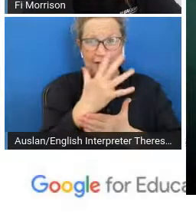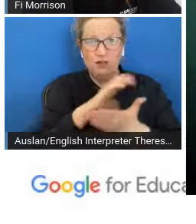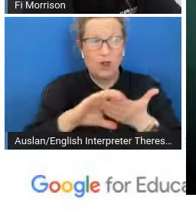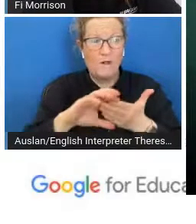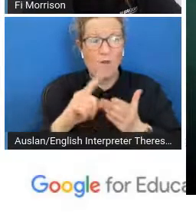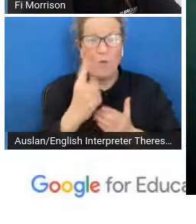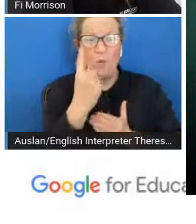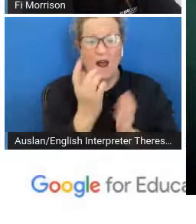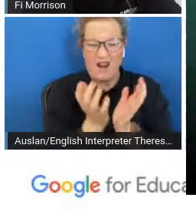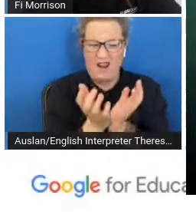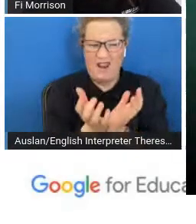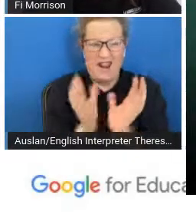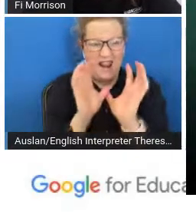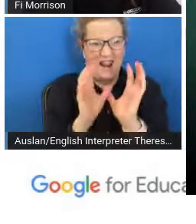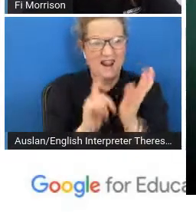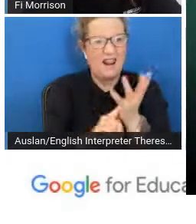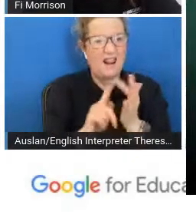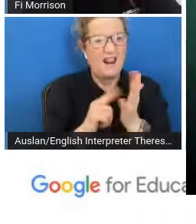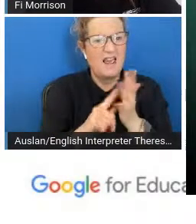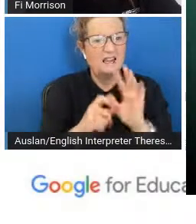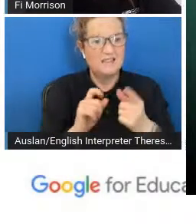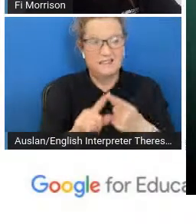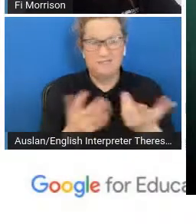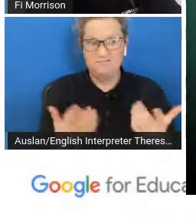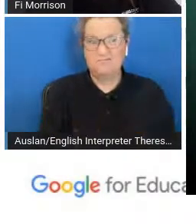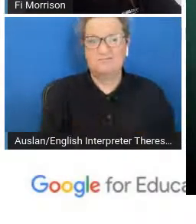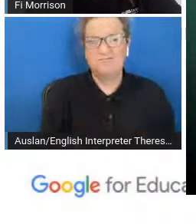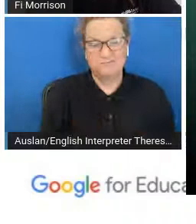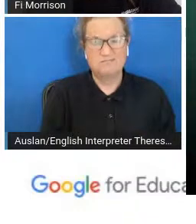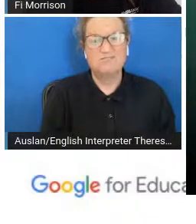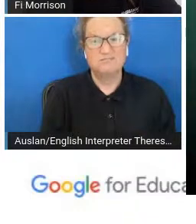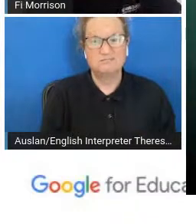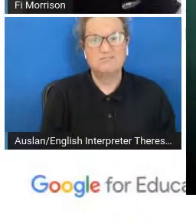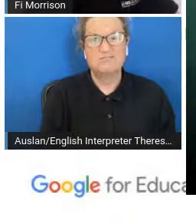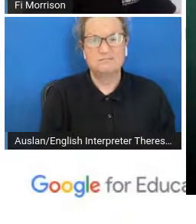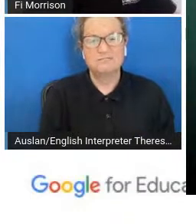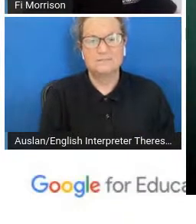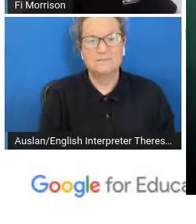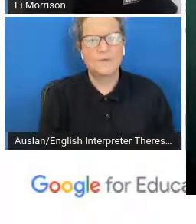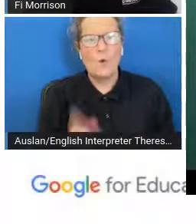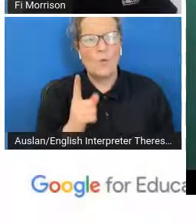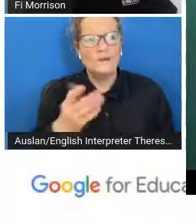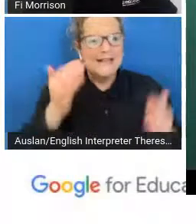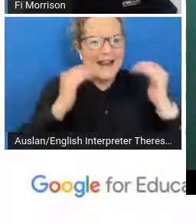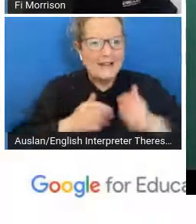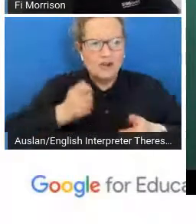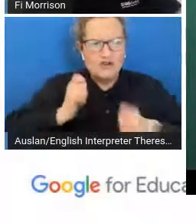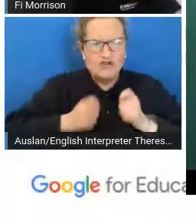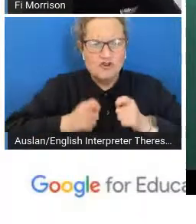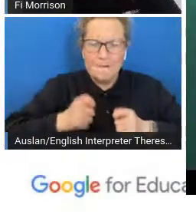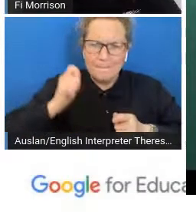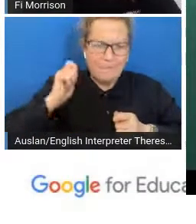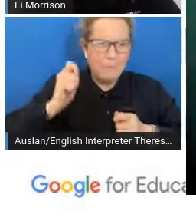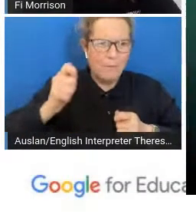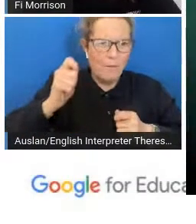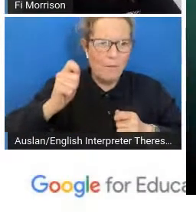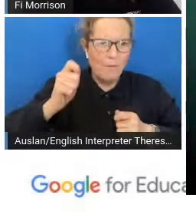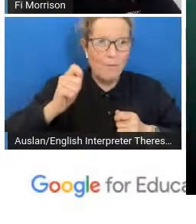That I hear you ask when this drum roll that is coming. Well, we're actually starting